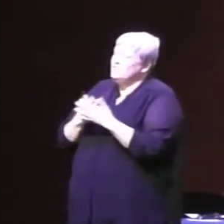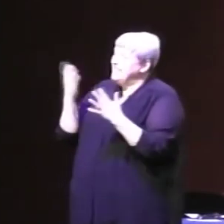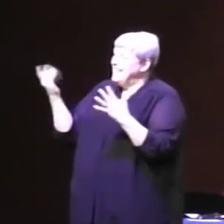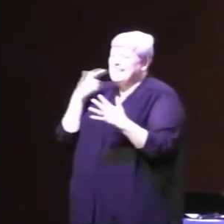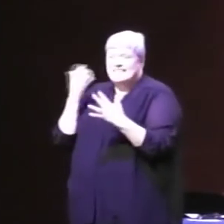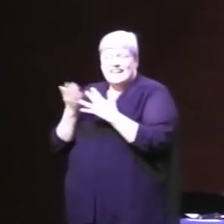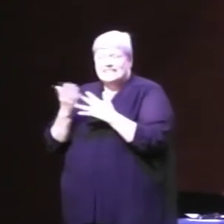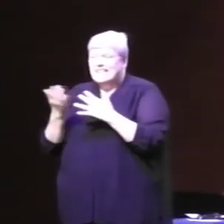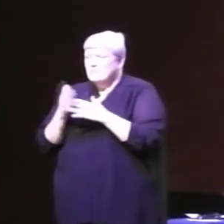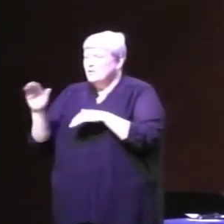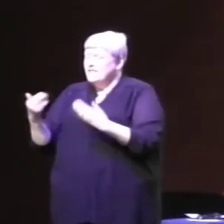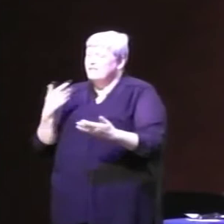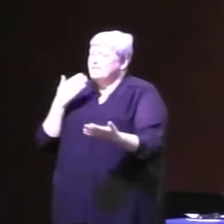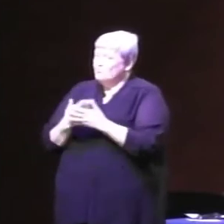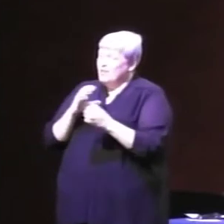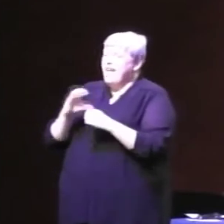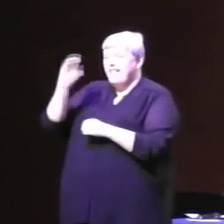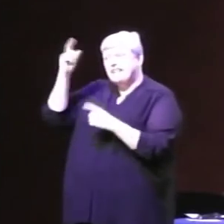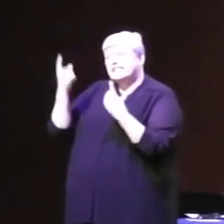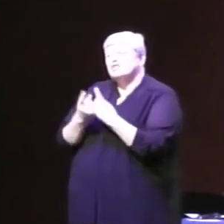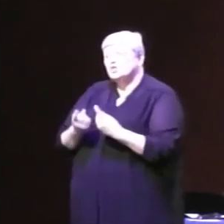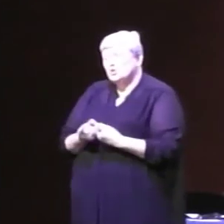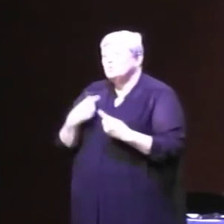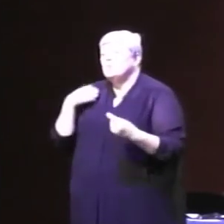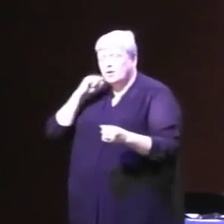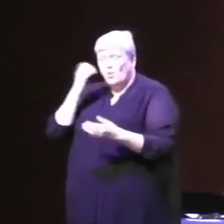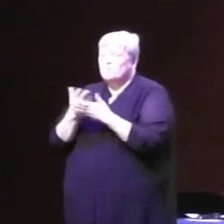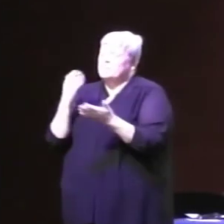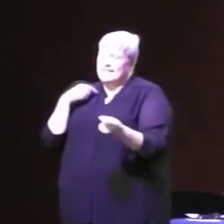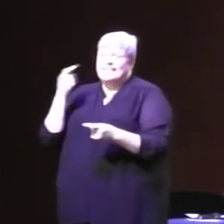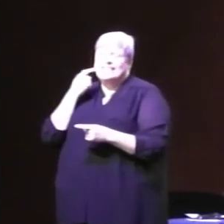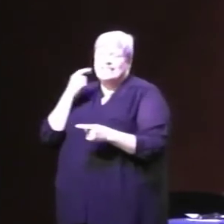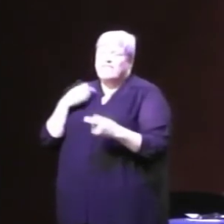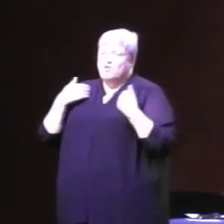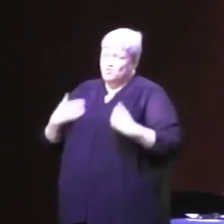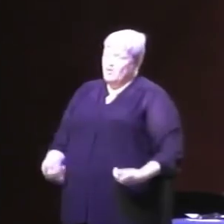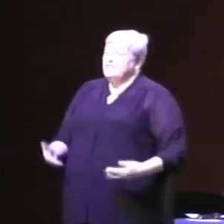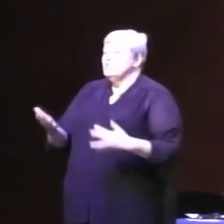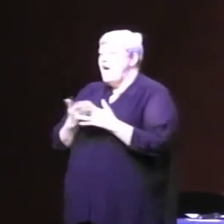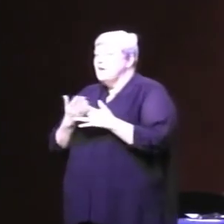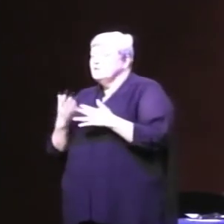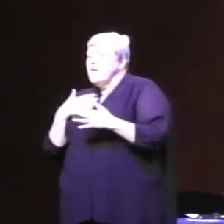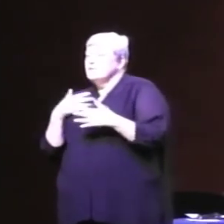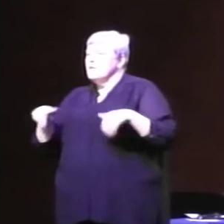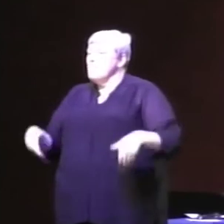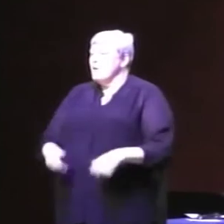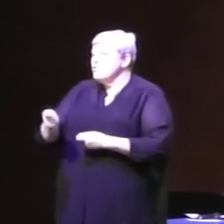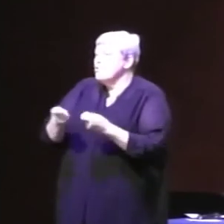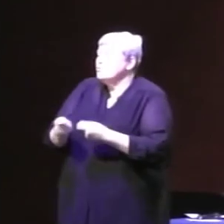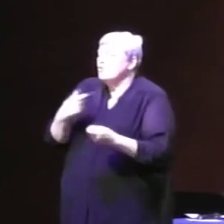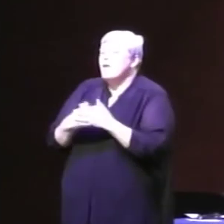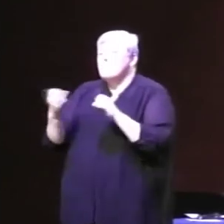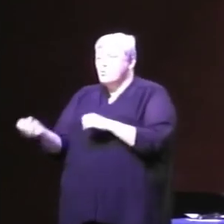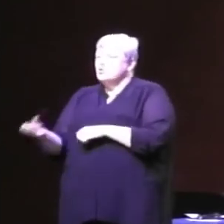services is a class issue. It has been and will always be easier for the well-off to access birth control and, when necessary, abortion